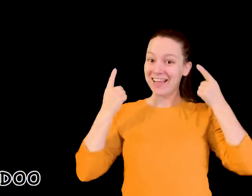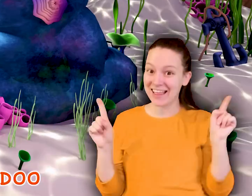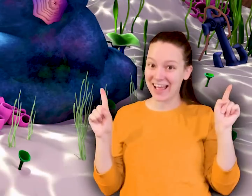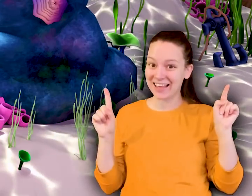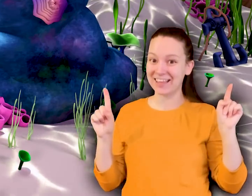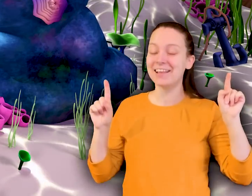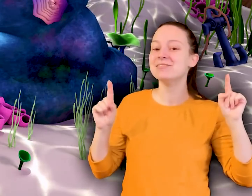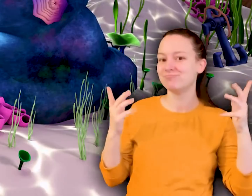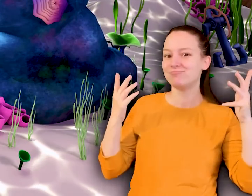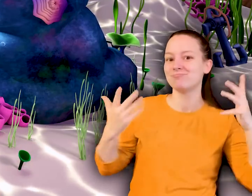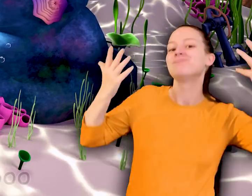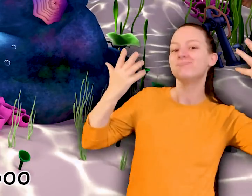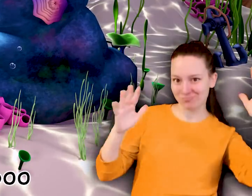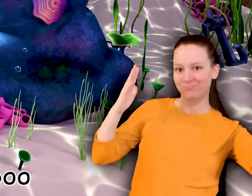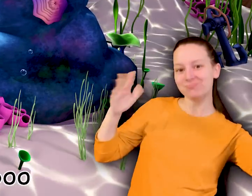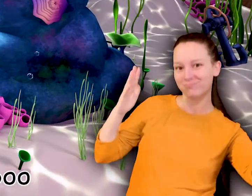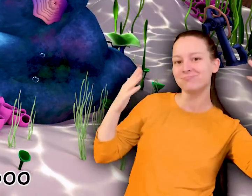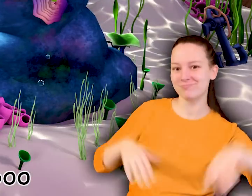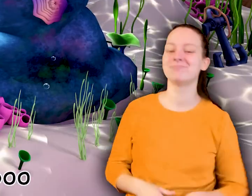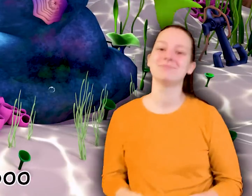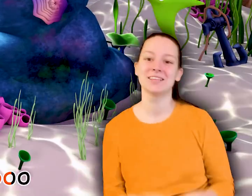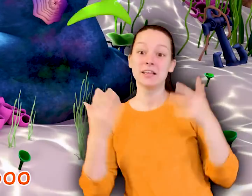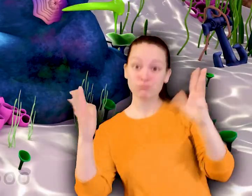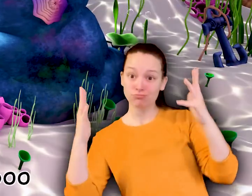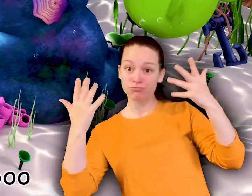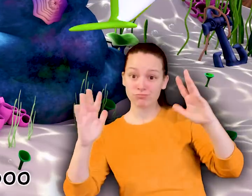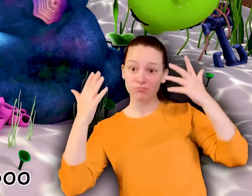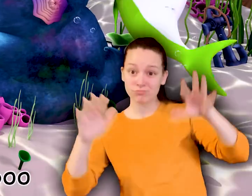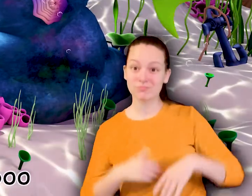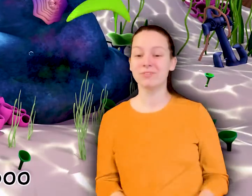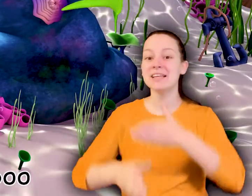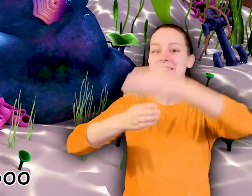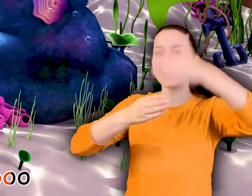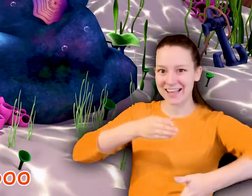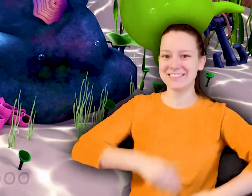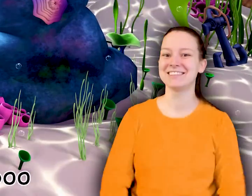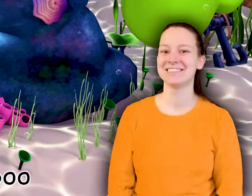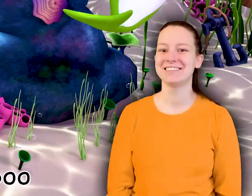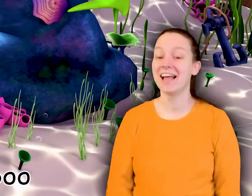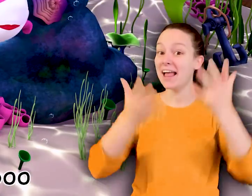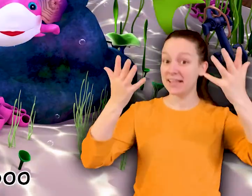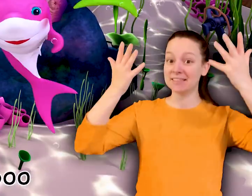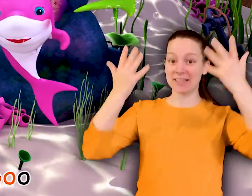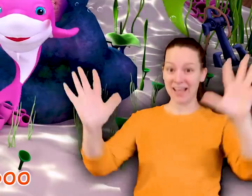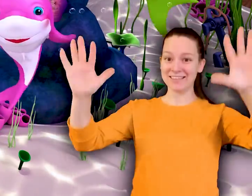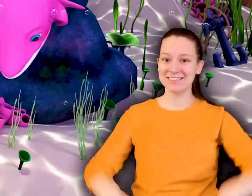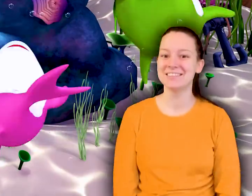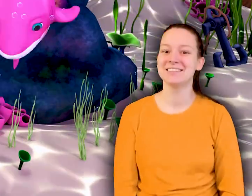L save a last It's The End do it's the end do do do do it's the